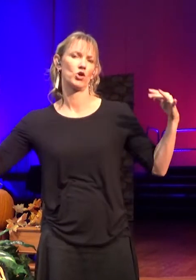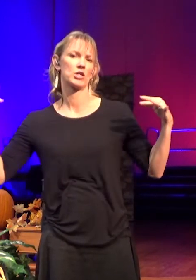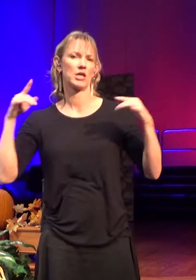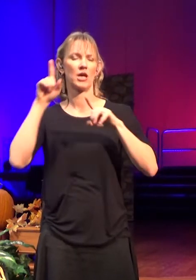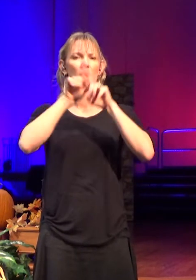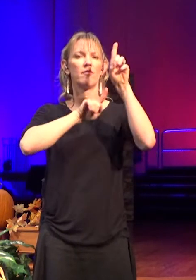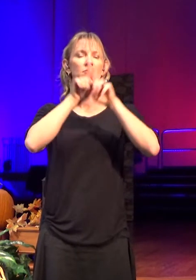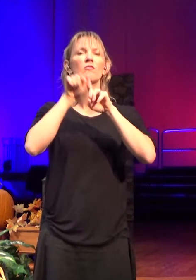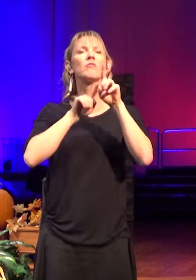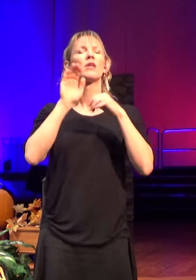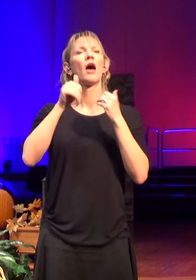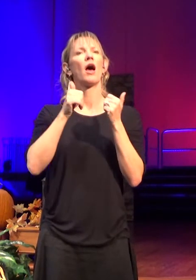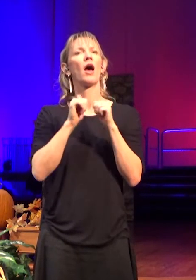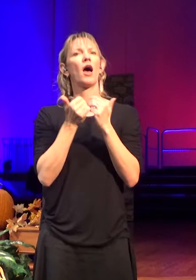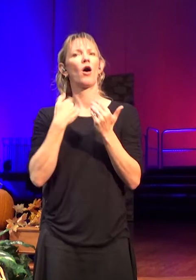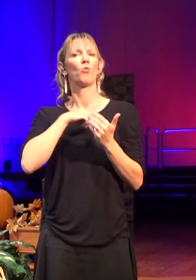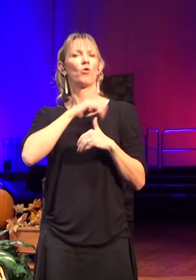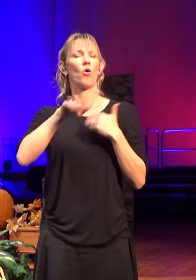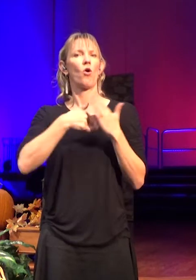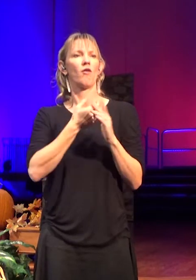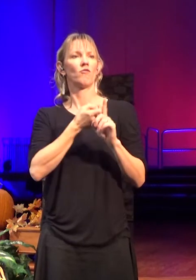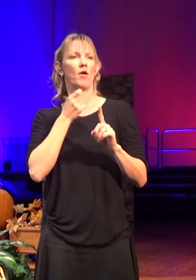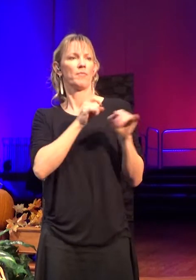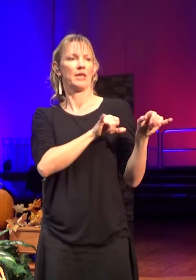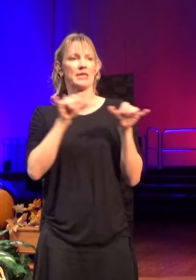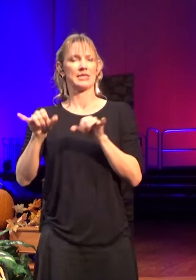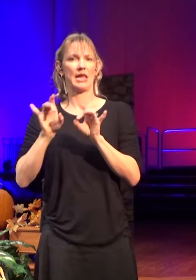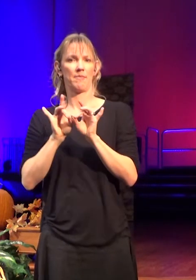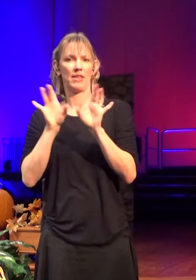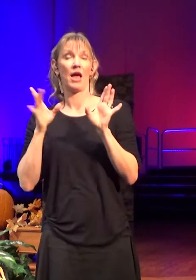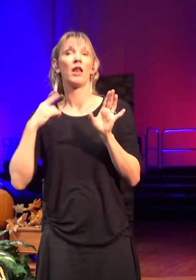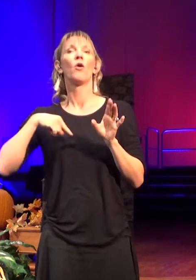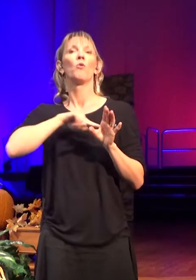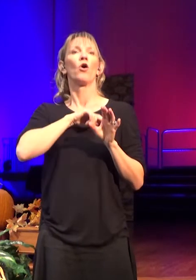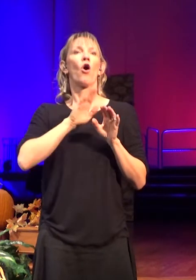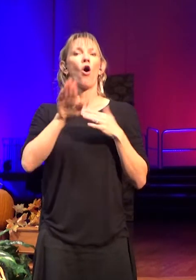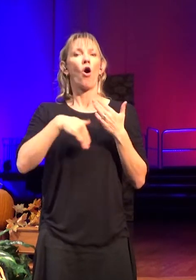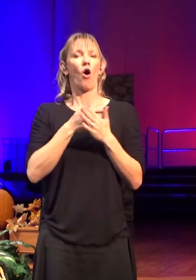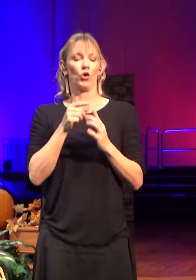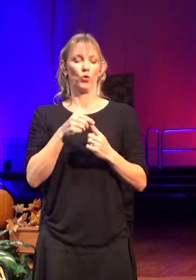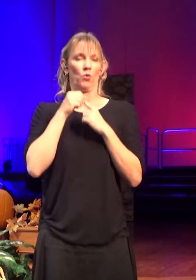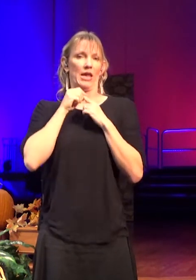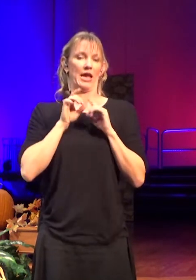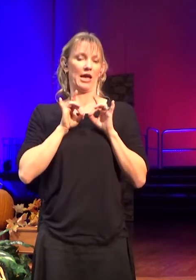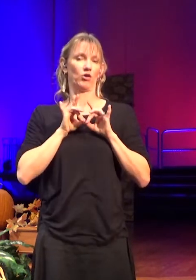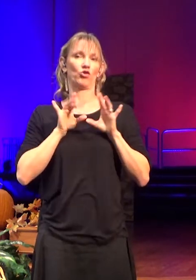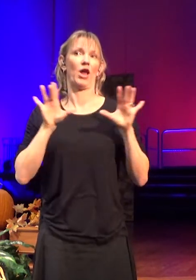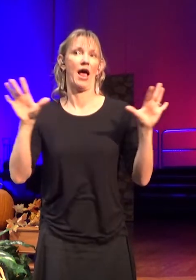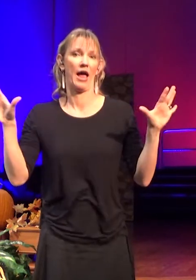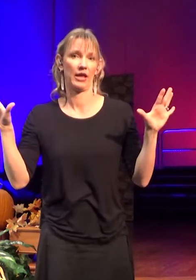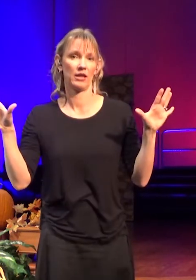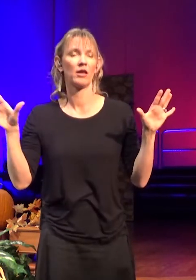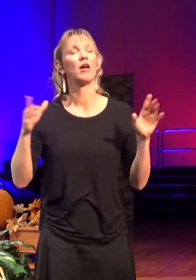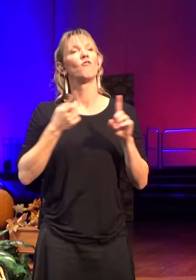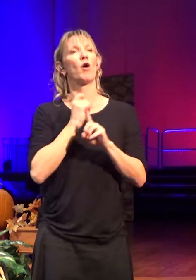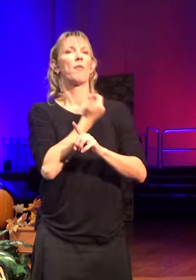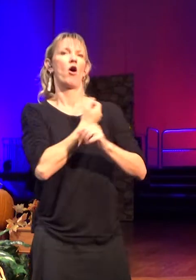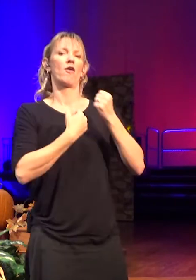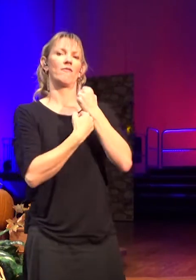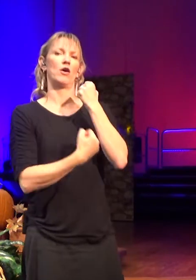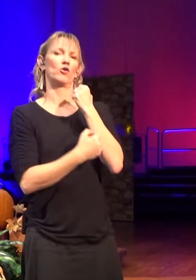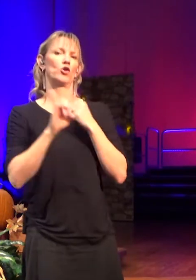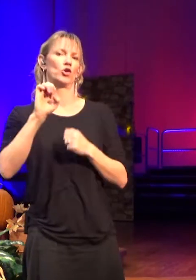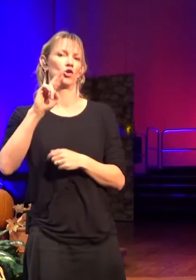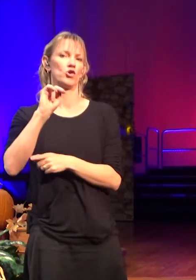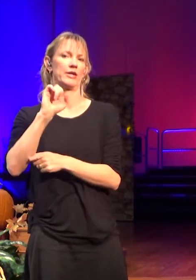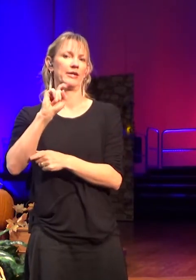of stars. It's all about how we are all of the same light, but we all shine uniquely. And to share